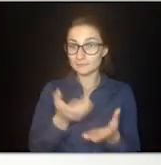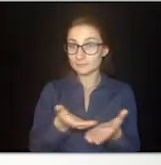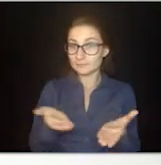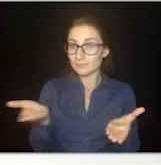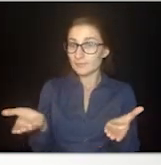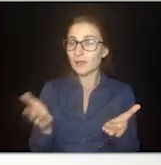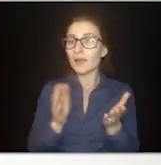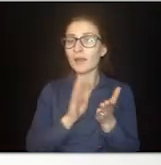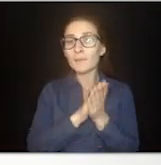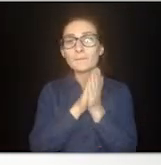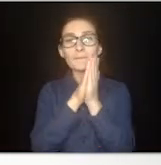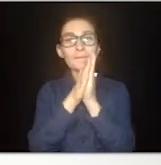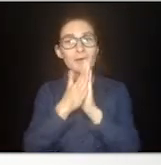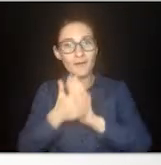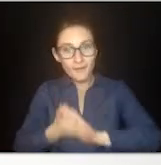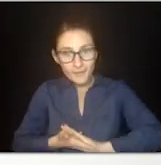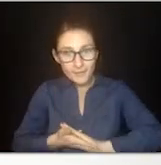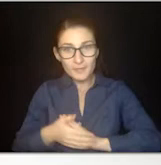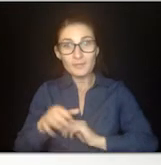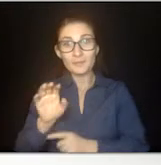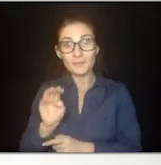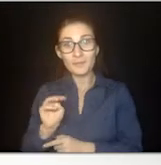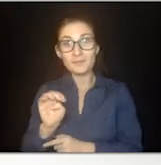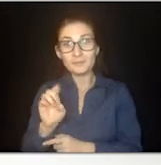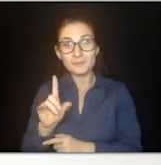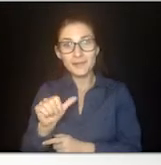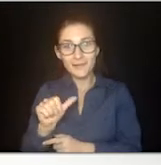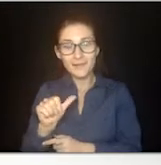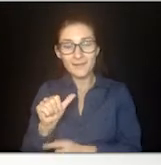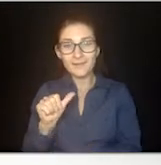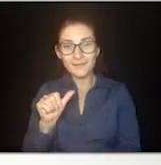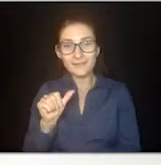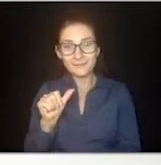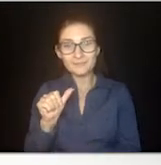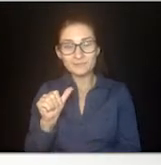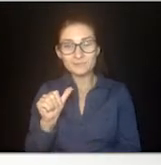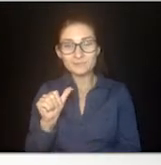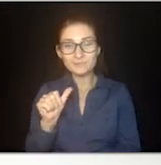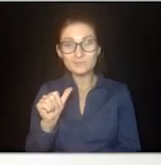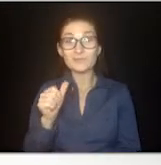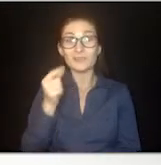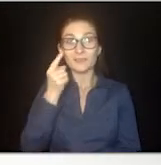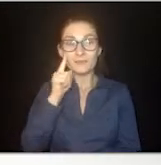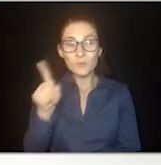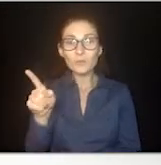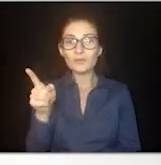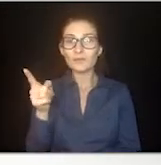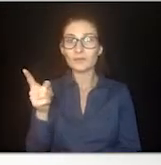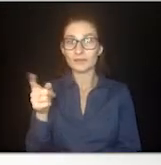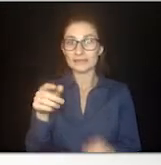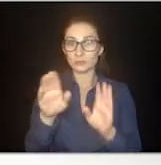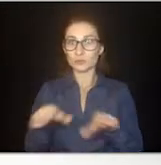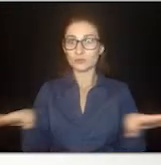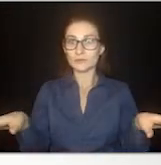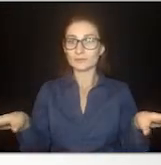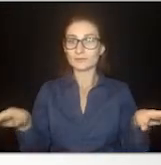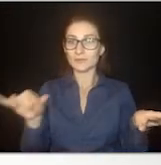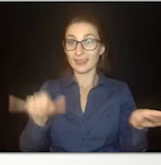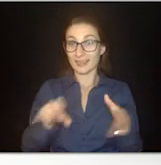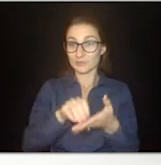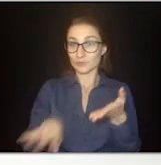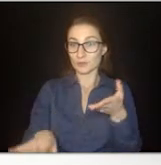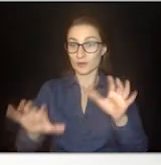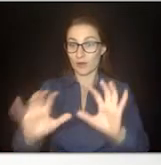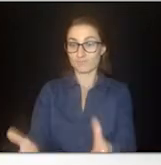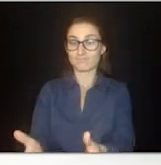objects become the media for the children in this